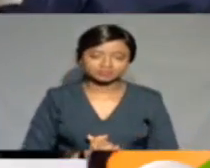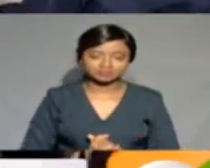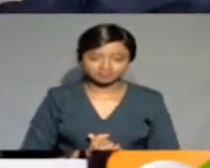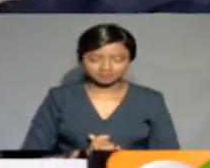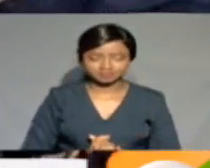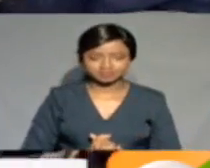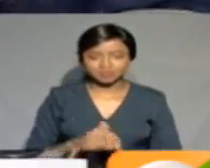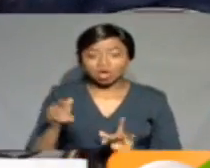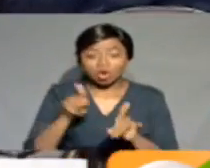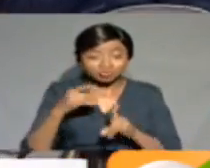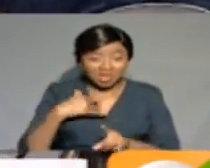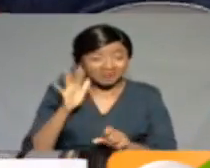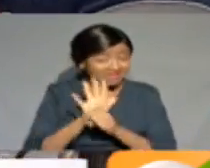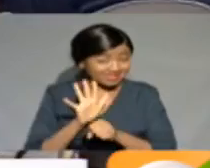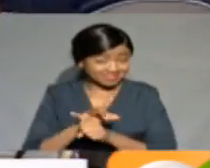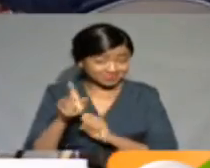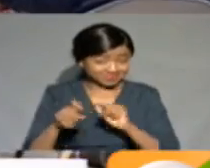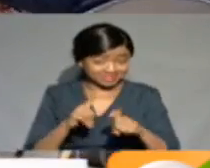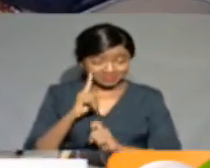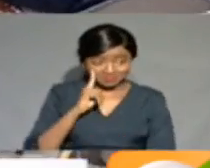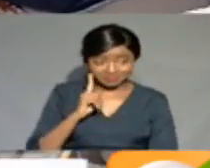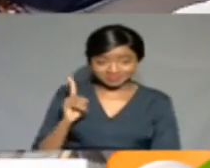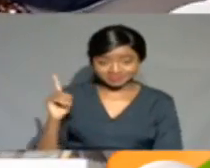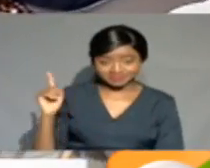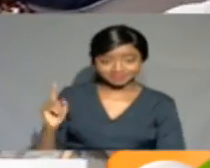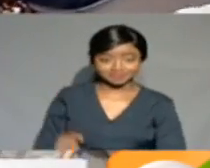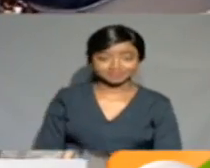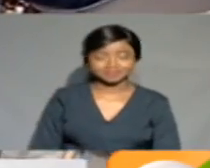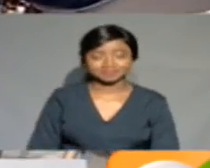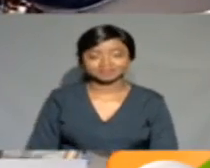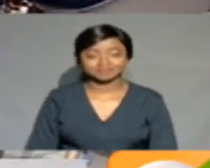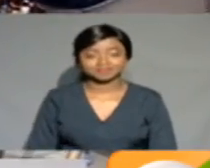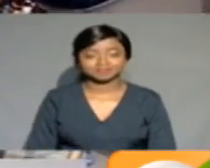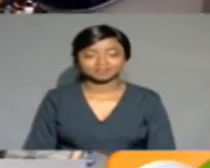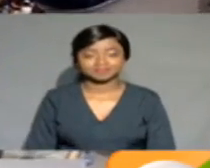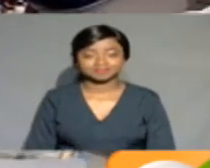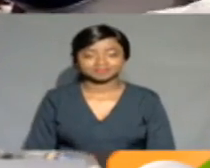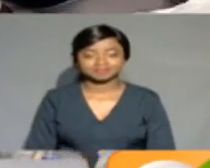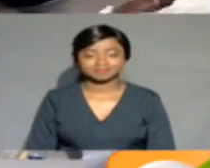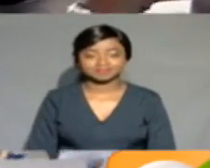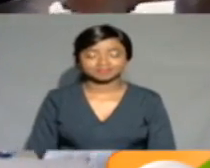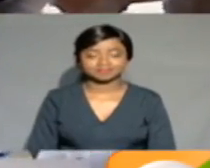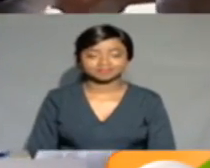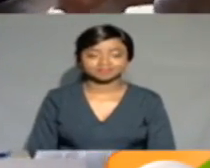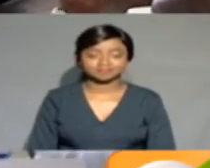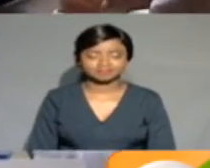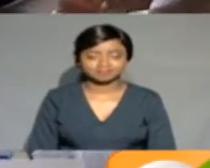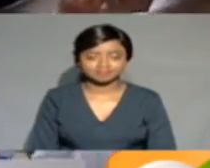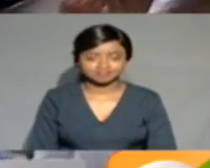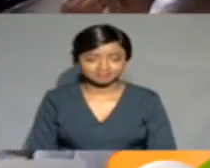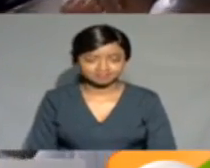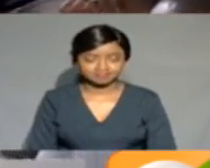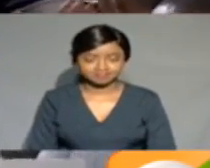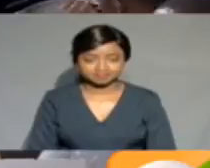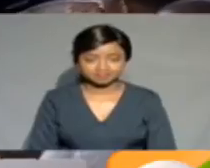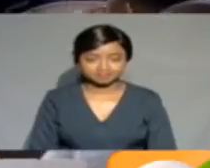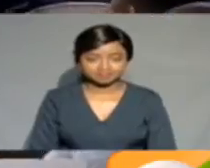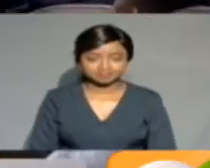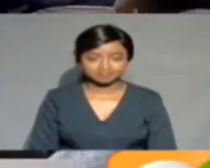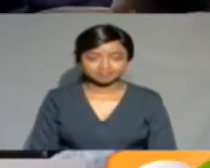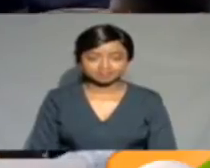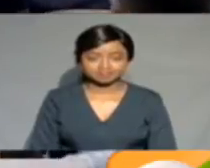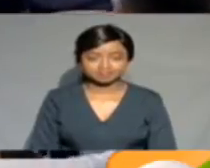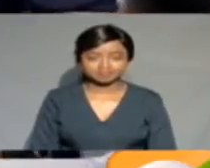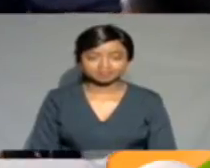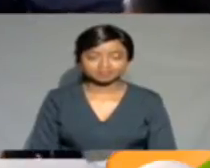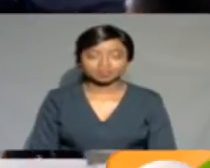question here. I see there's a lot closest here. Start with your name and then give us your experience. Thank you. My name is